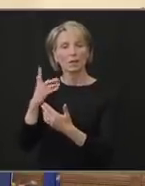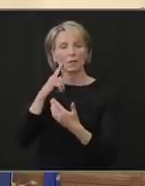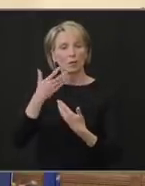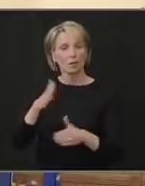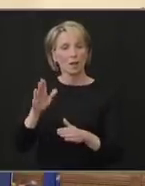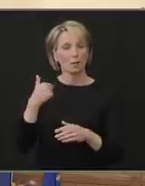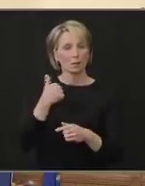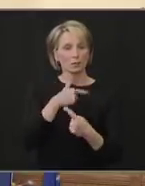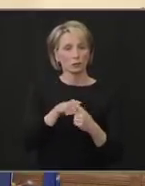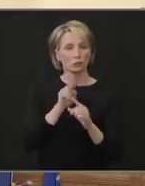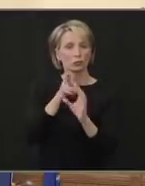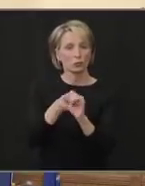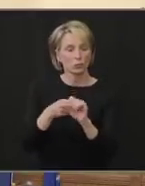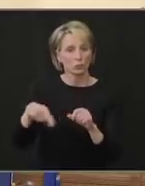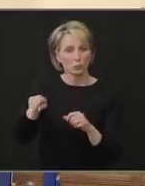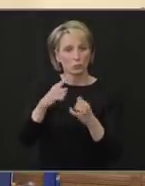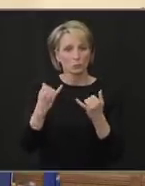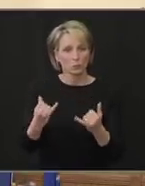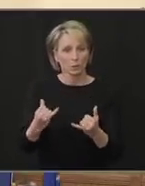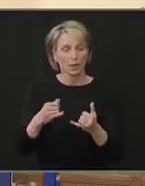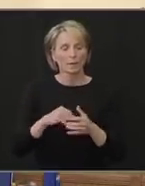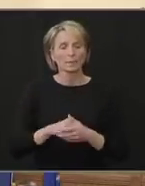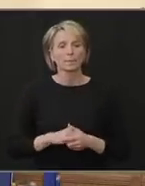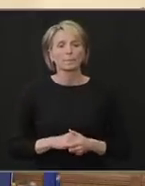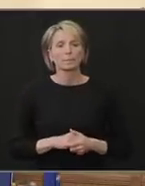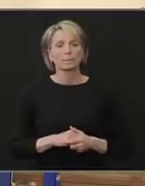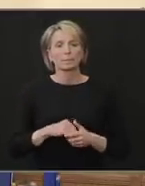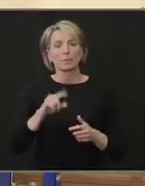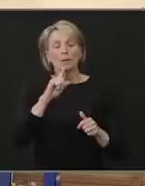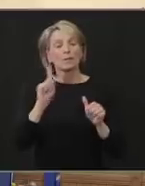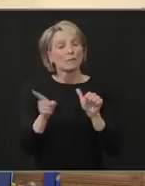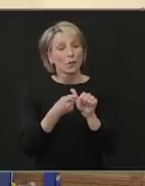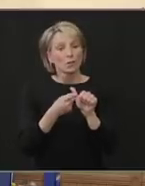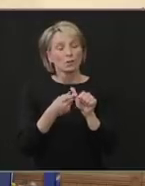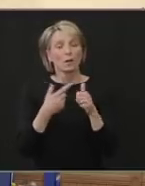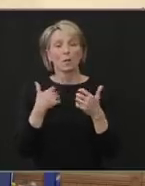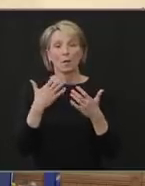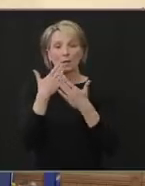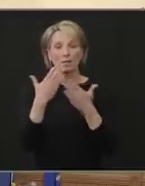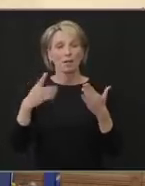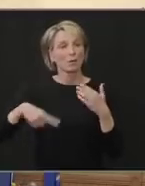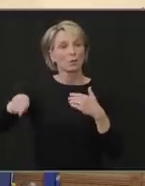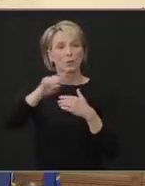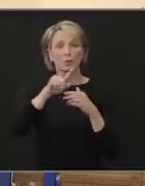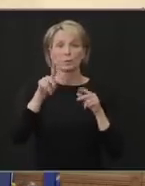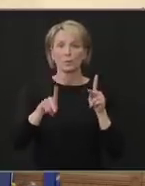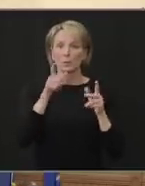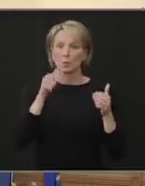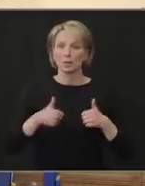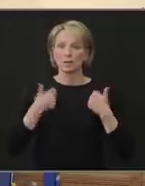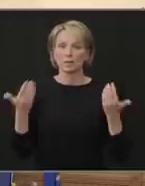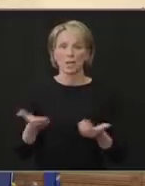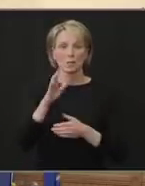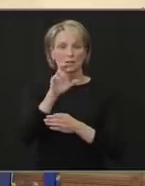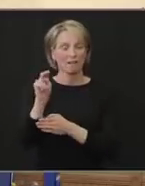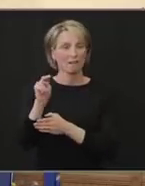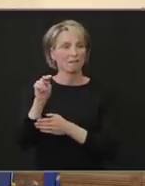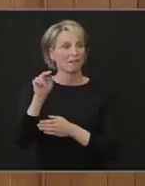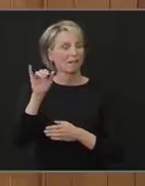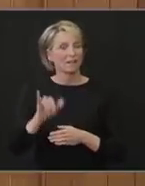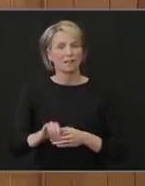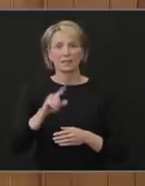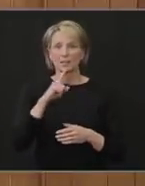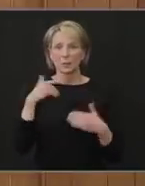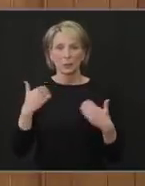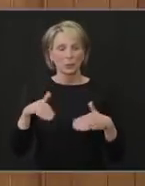to join you here today. Let me first thank the people of Connecticut. These are extraordinary times, and all across this